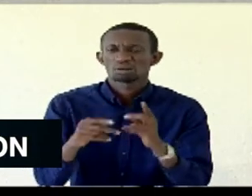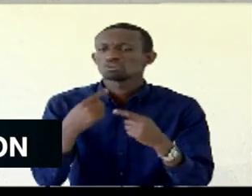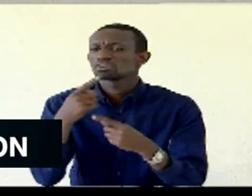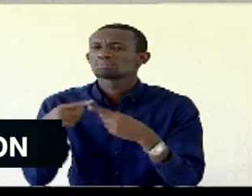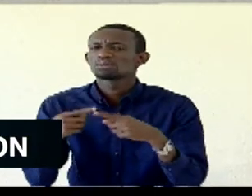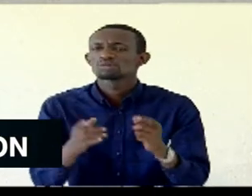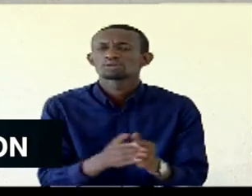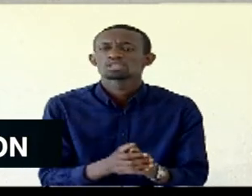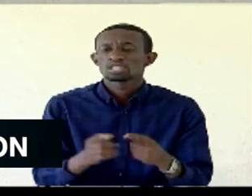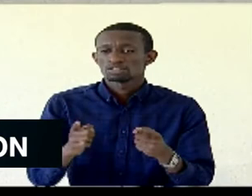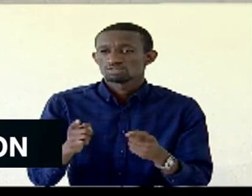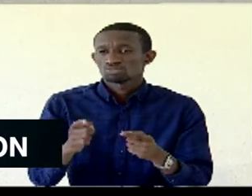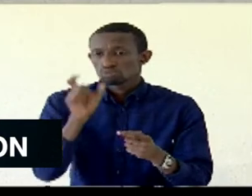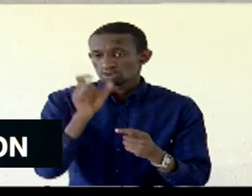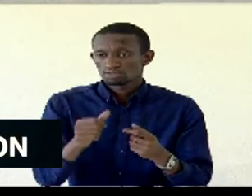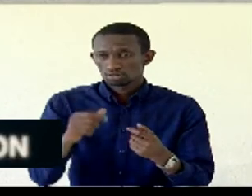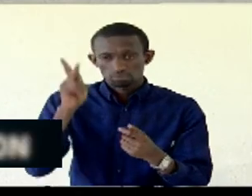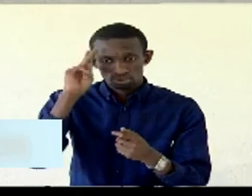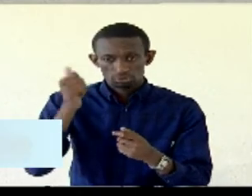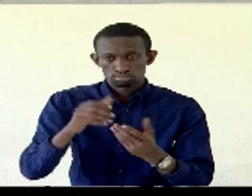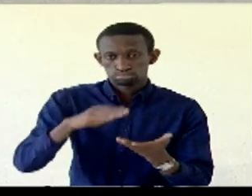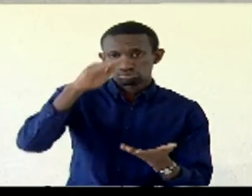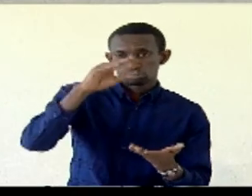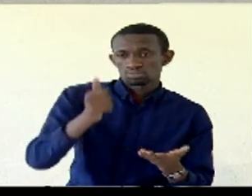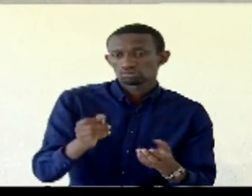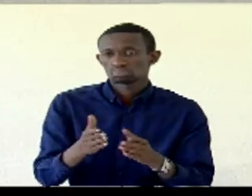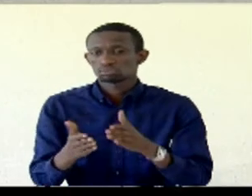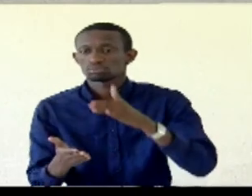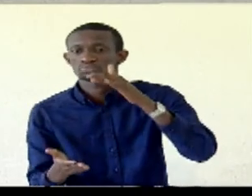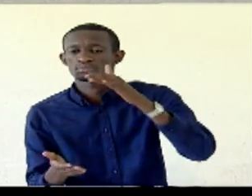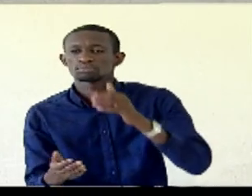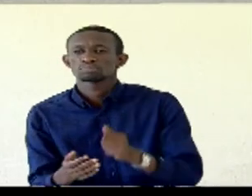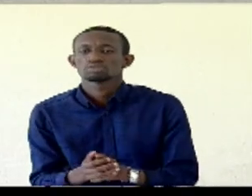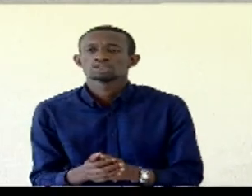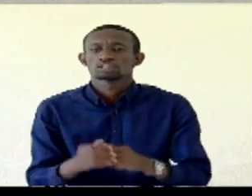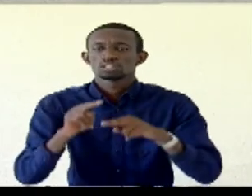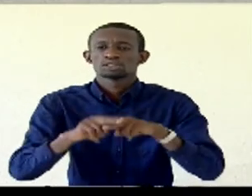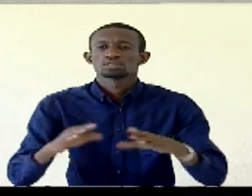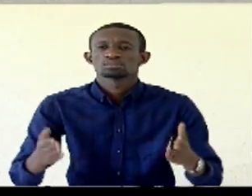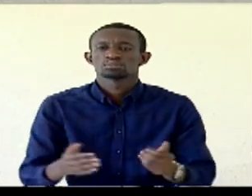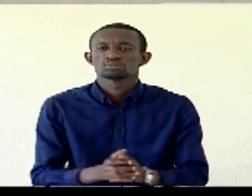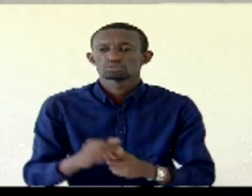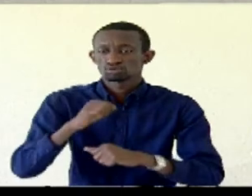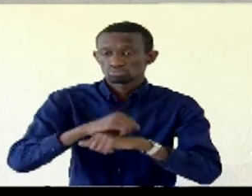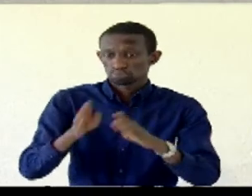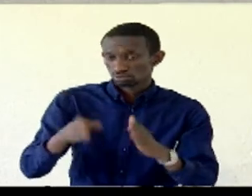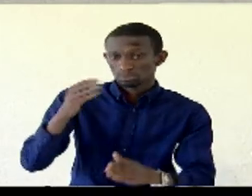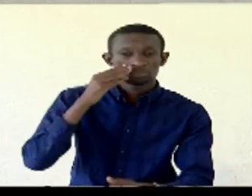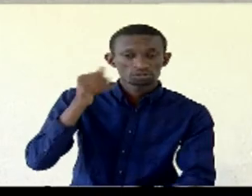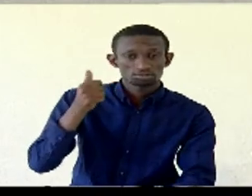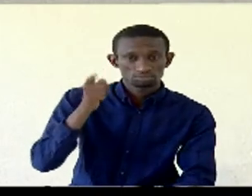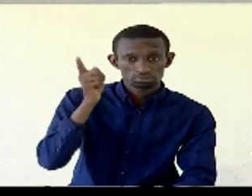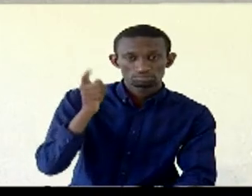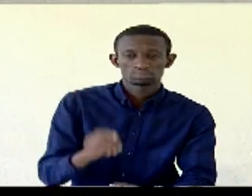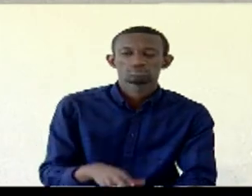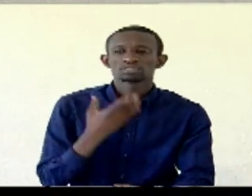if the range is this, in this series, then I can continuously add up and fill up my table, and the teacher will say, wow, the best experiment.